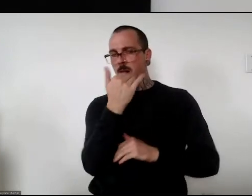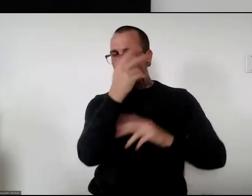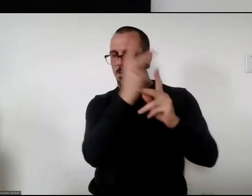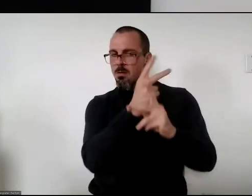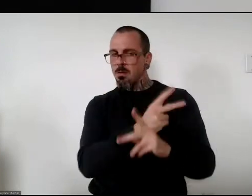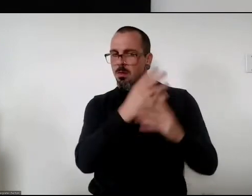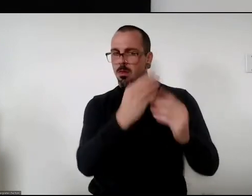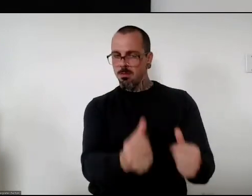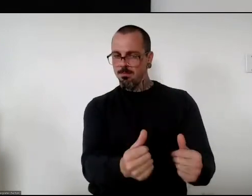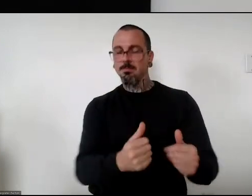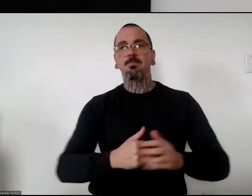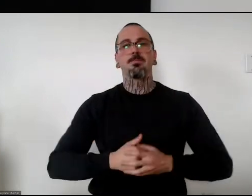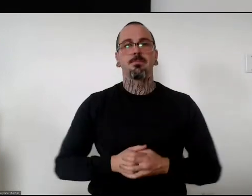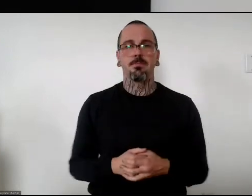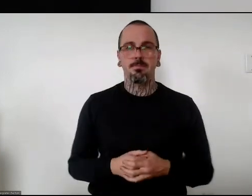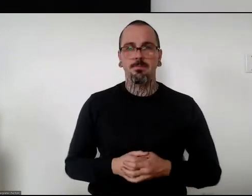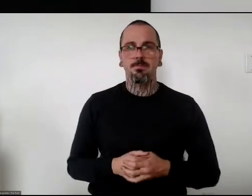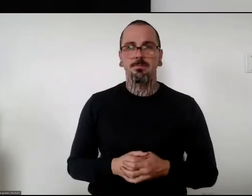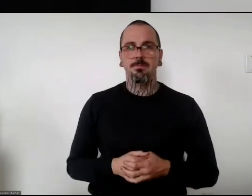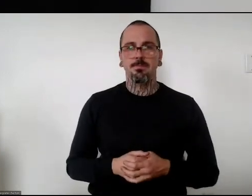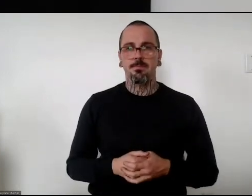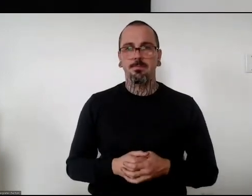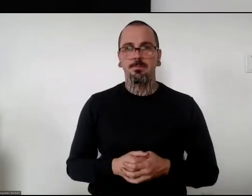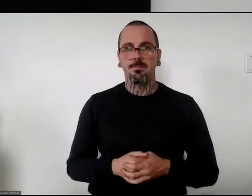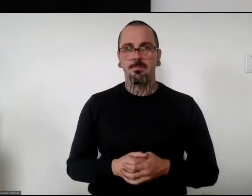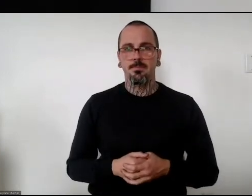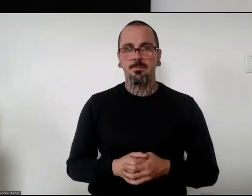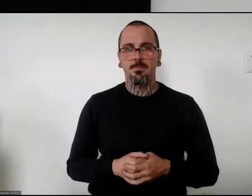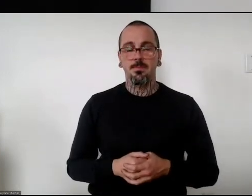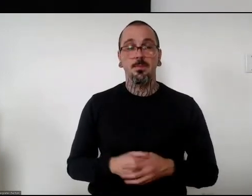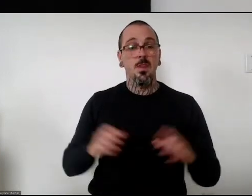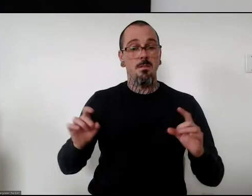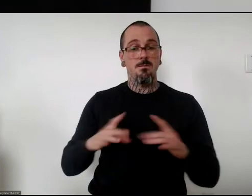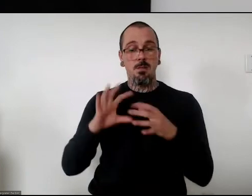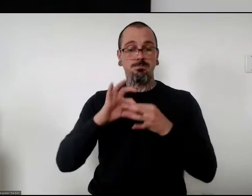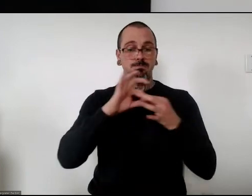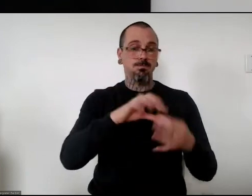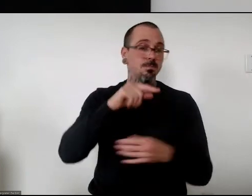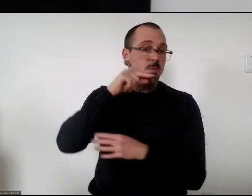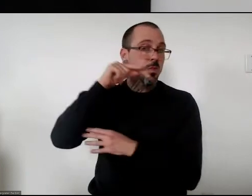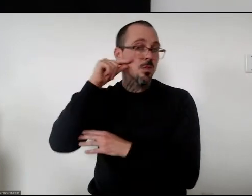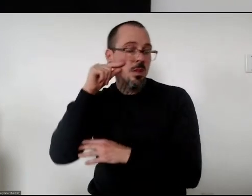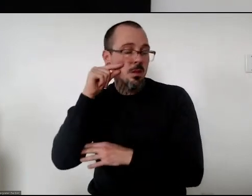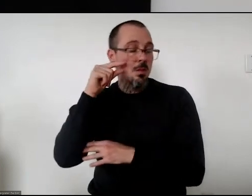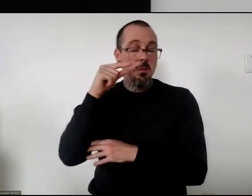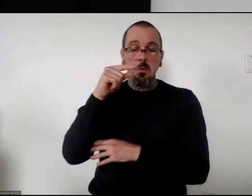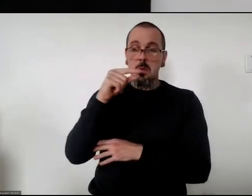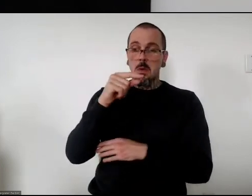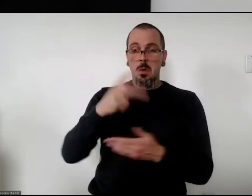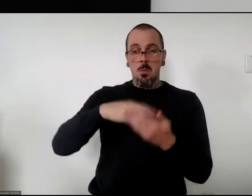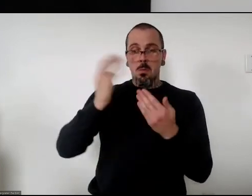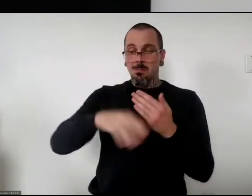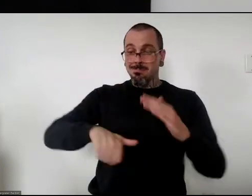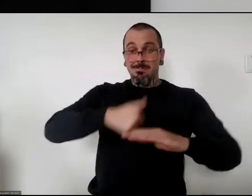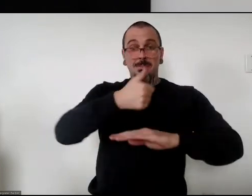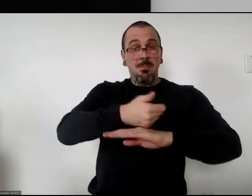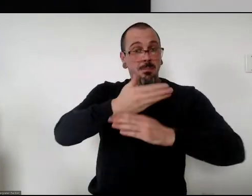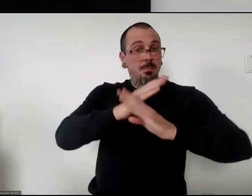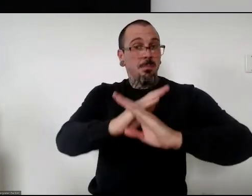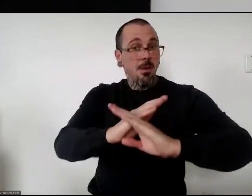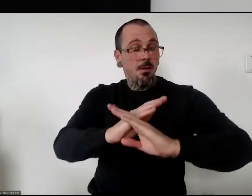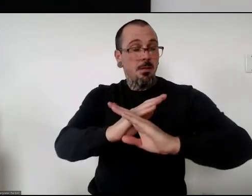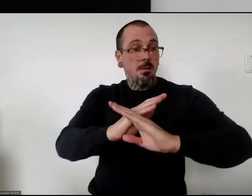our collective and collaborative gender-based violence prevention efforts are informed by research, lived experience, and